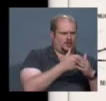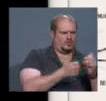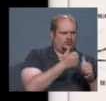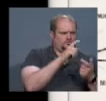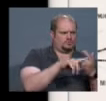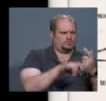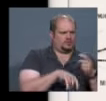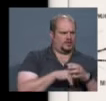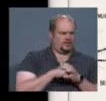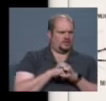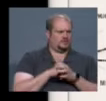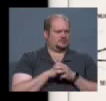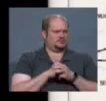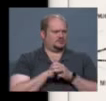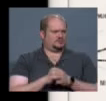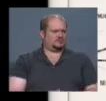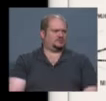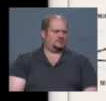it.